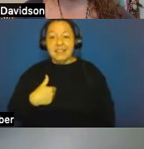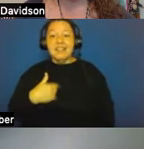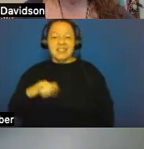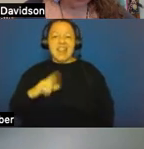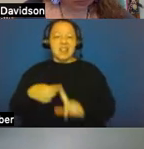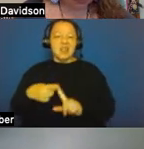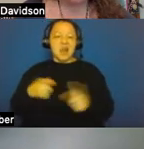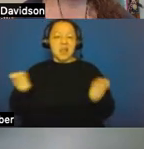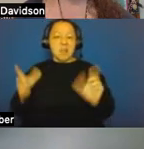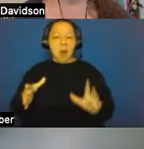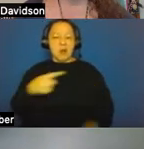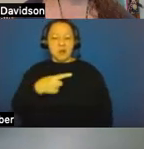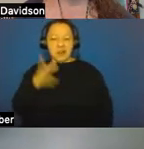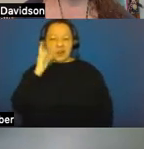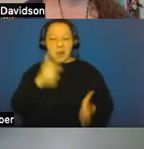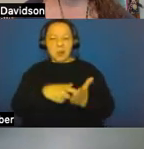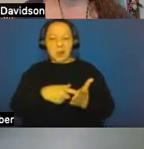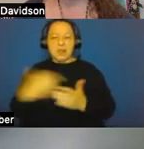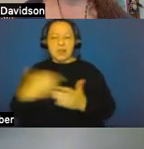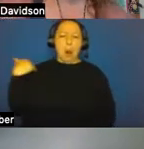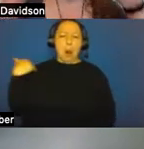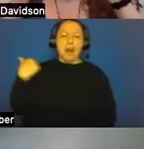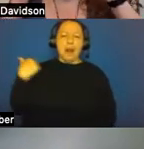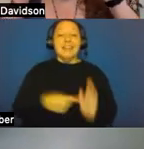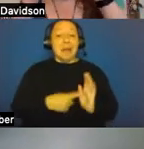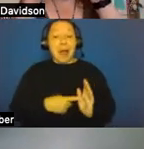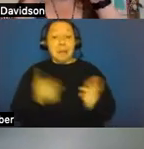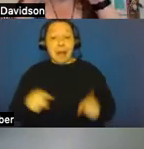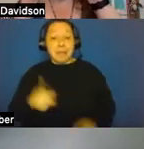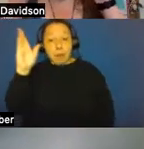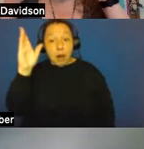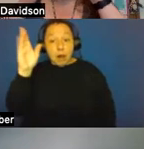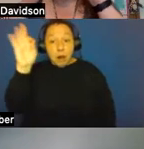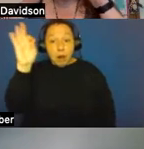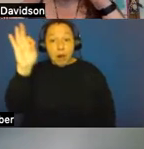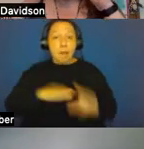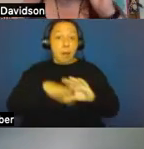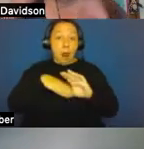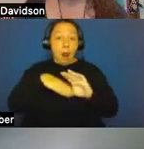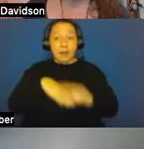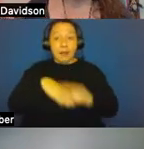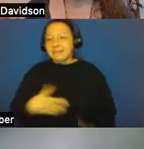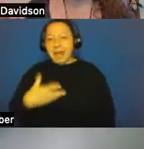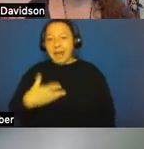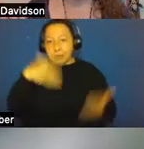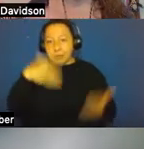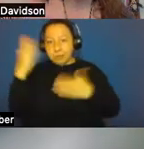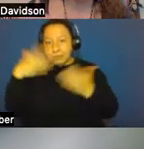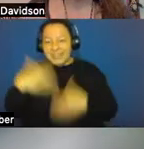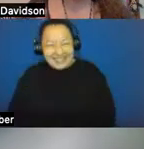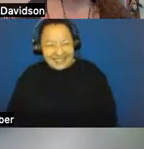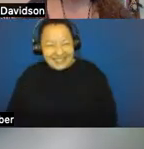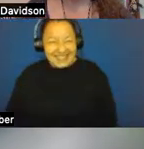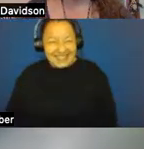come in. Because sometimes I get going on something and then I'm just talking like, so if I need to slow